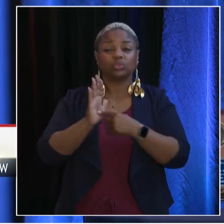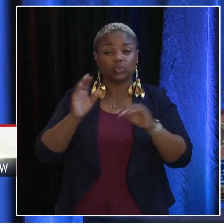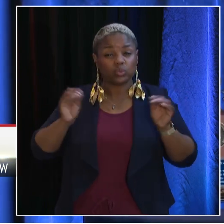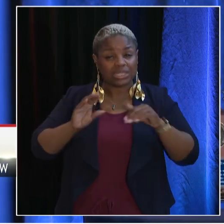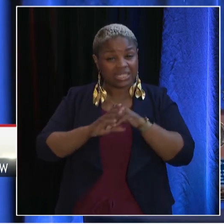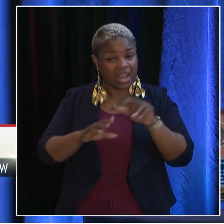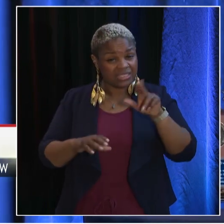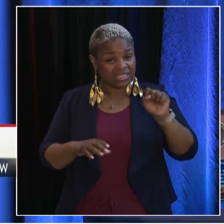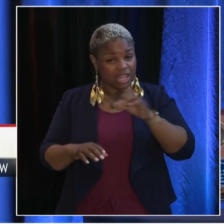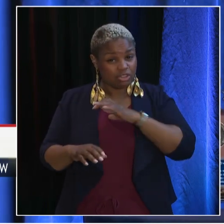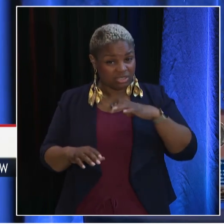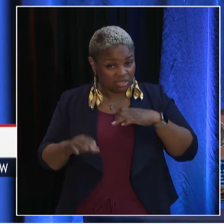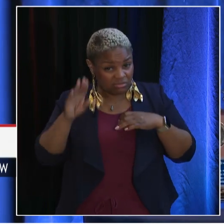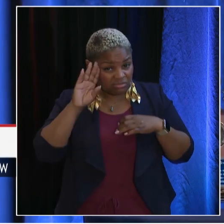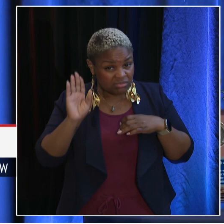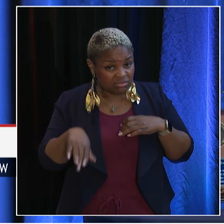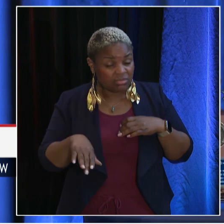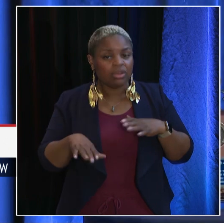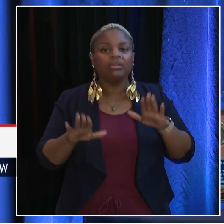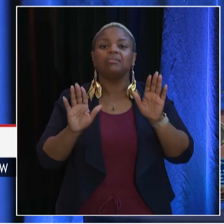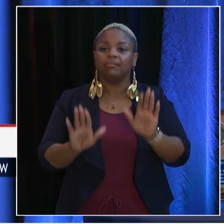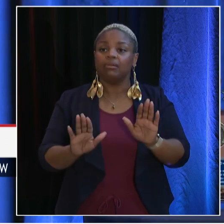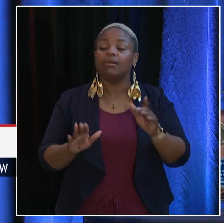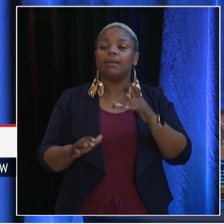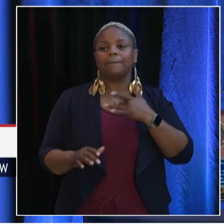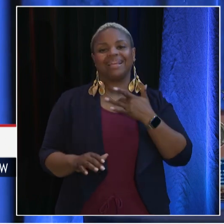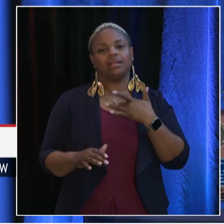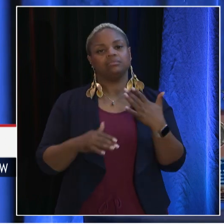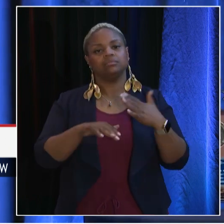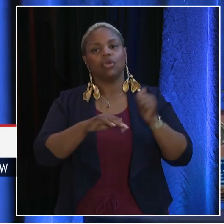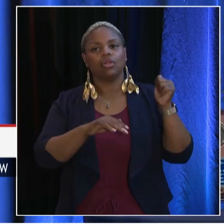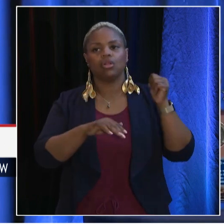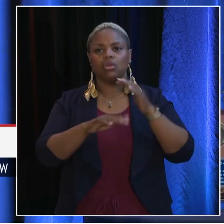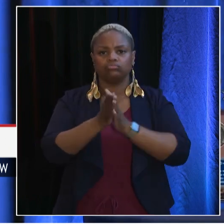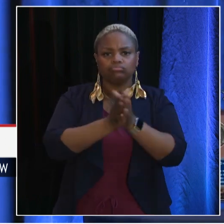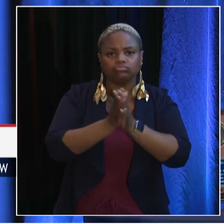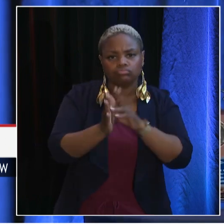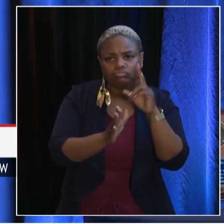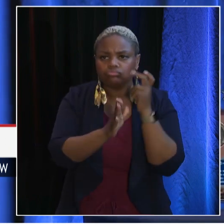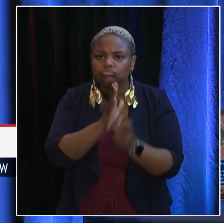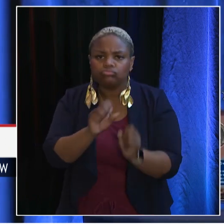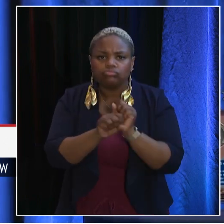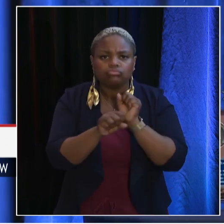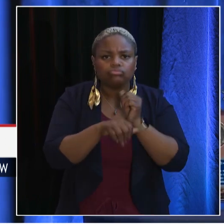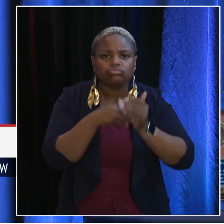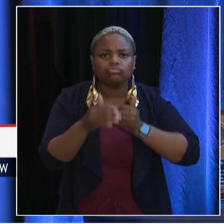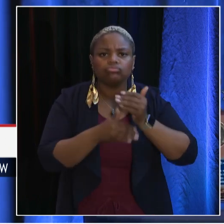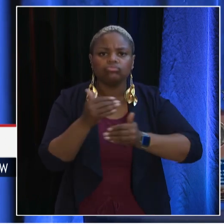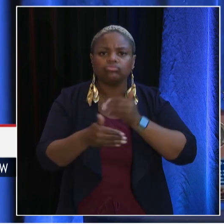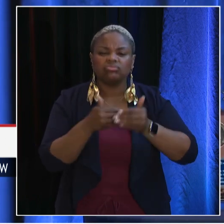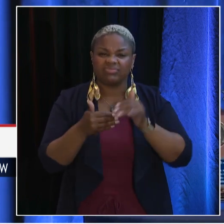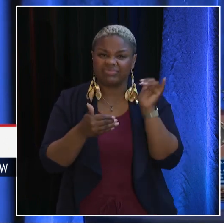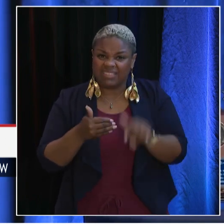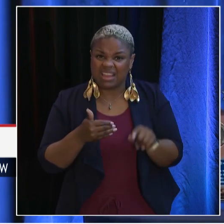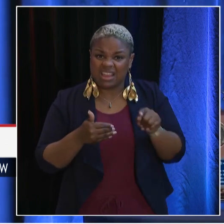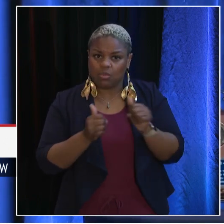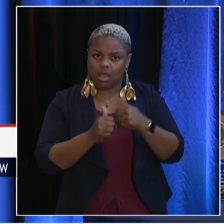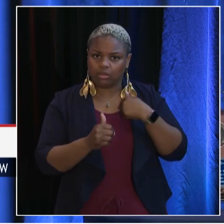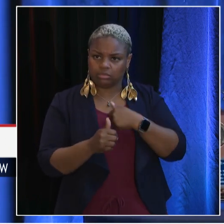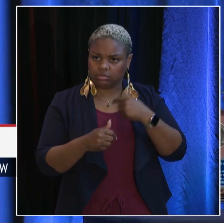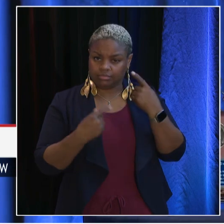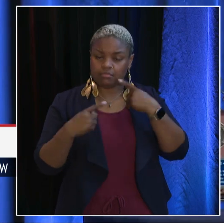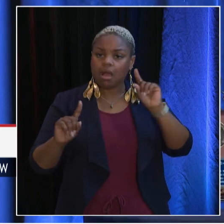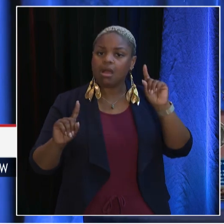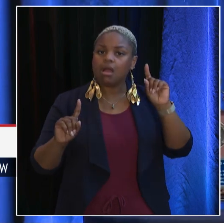I also felt a charge to continue working on how we get there. And we know in